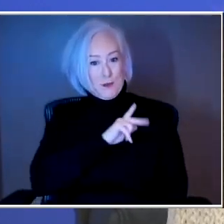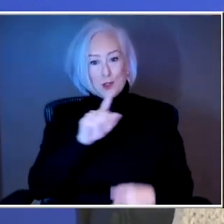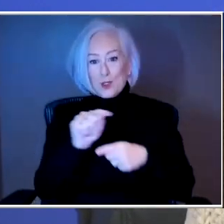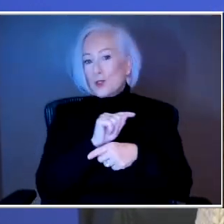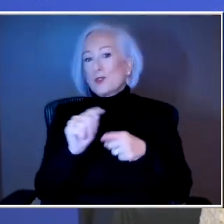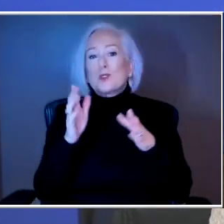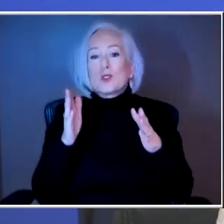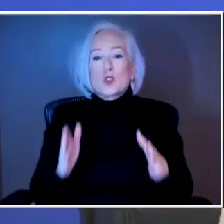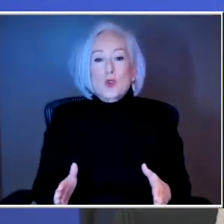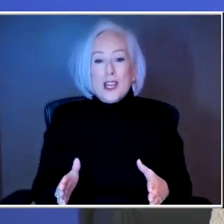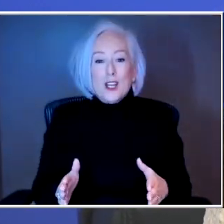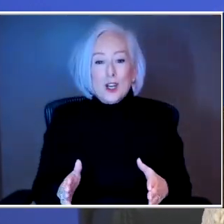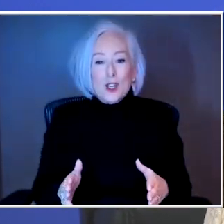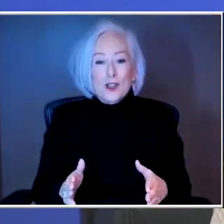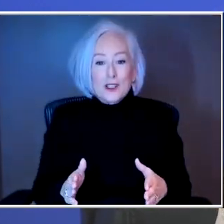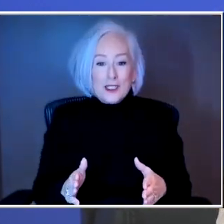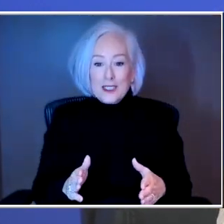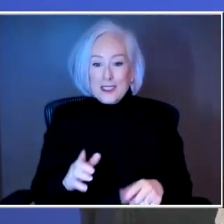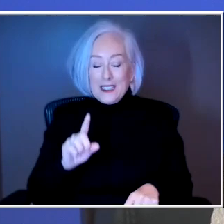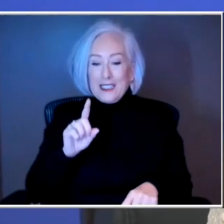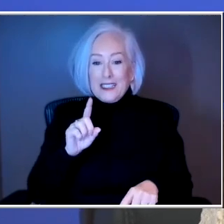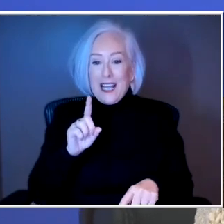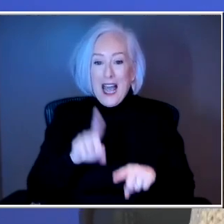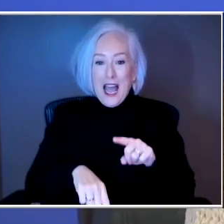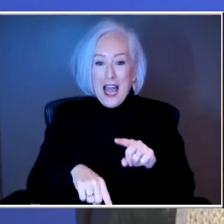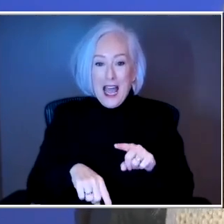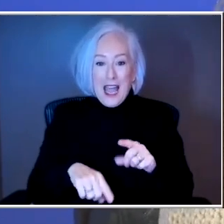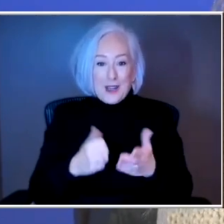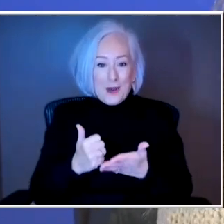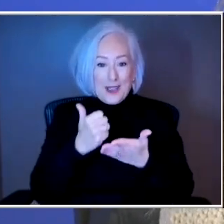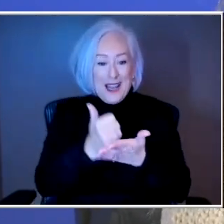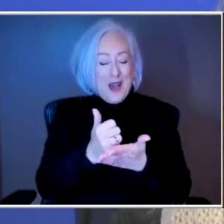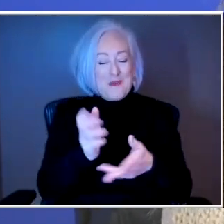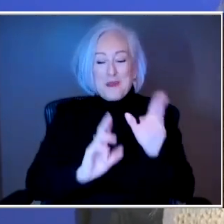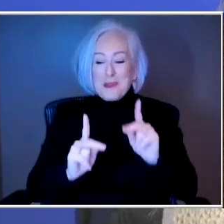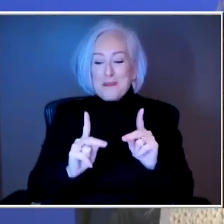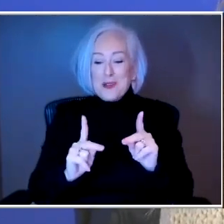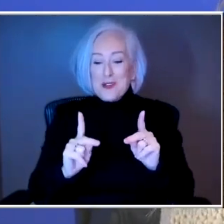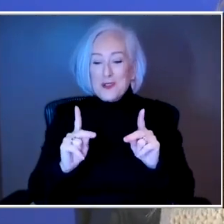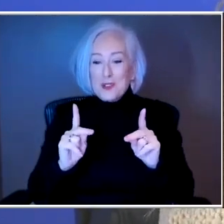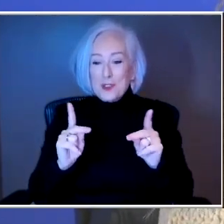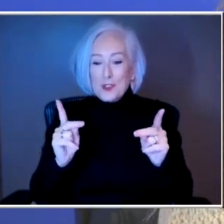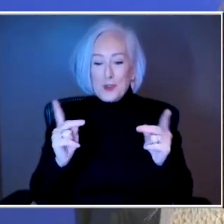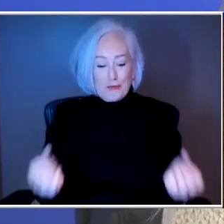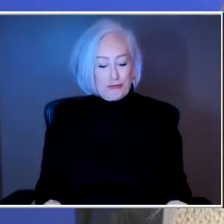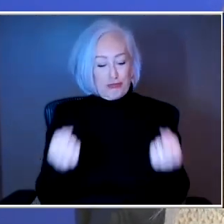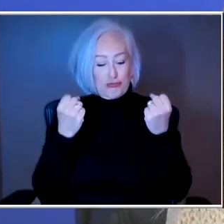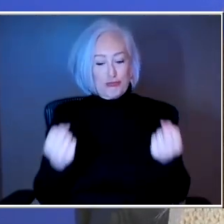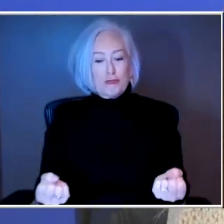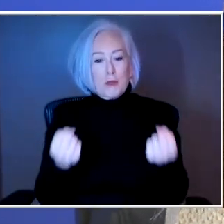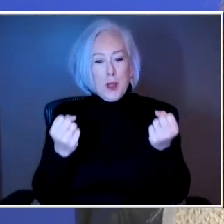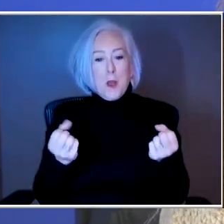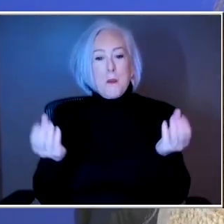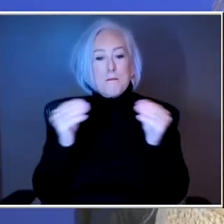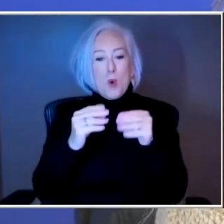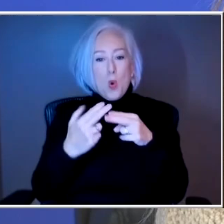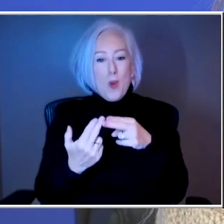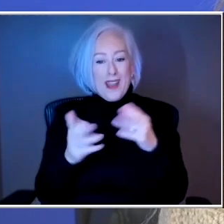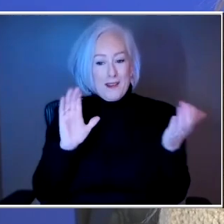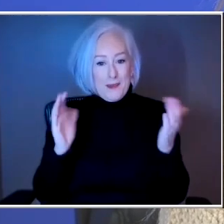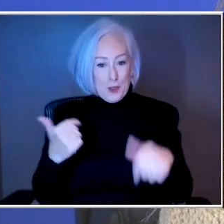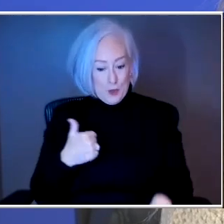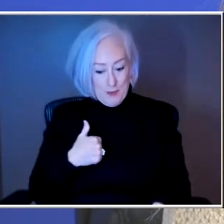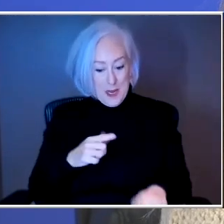buff people that can lift more weight than I can, but I can help another obesity person. And it really